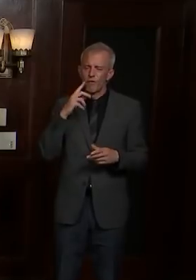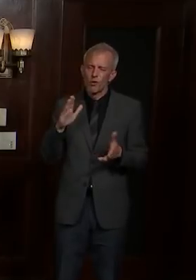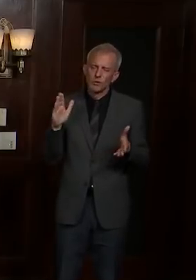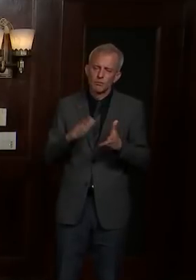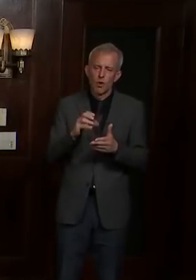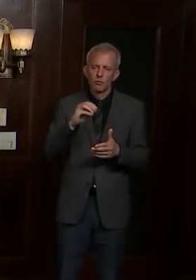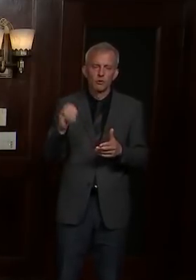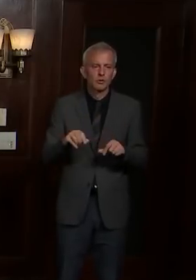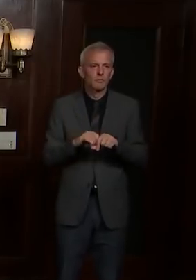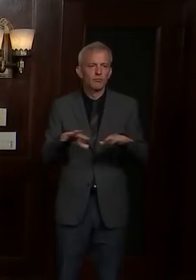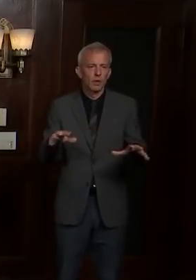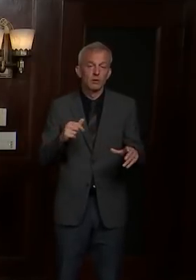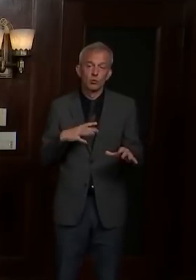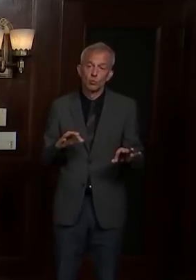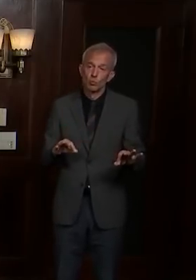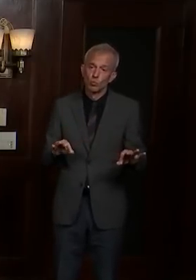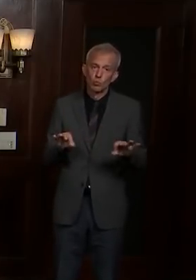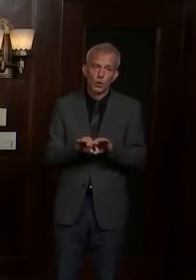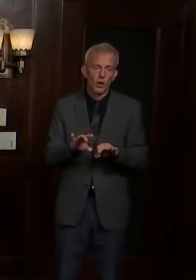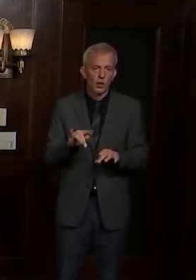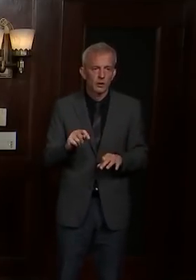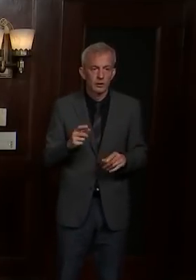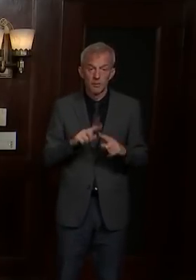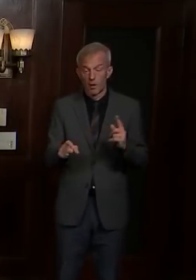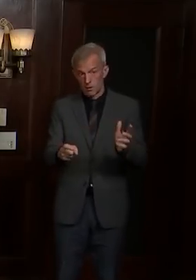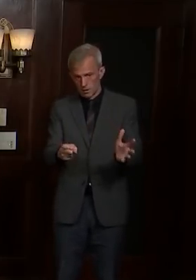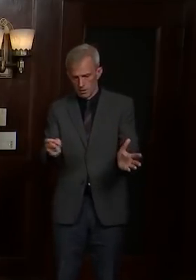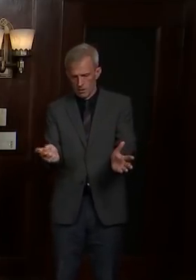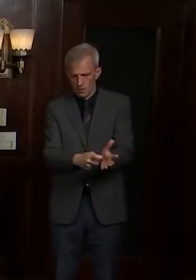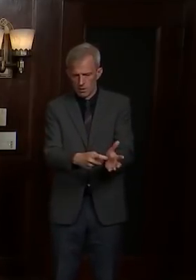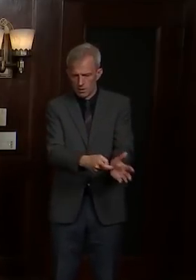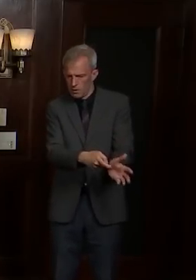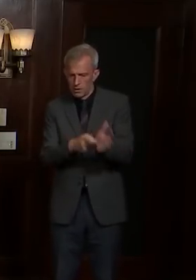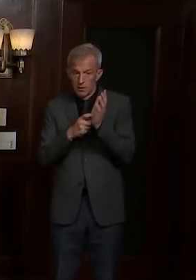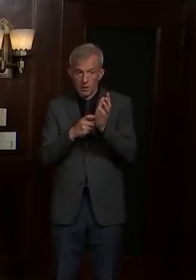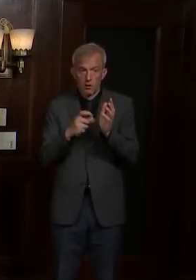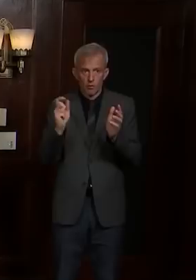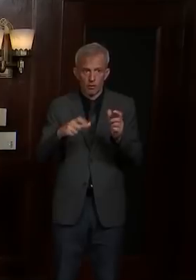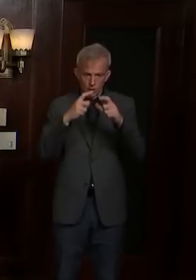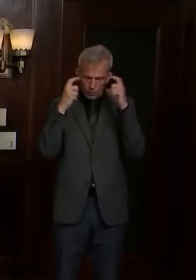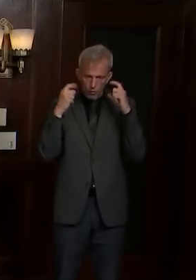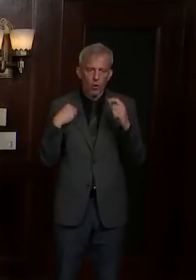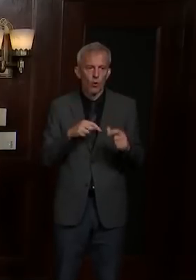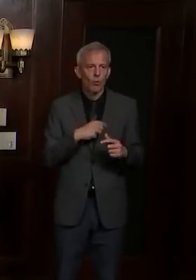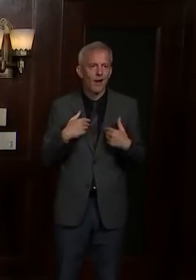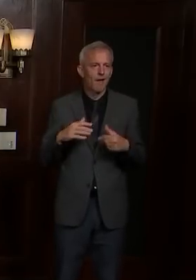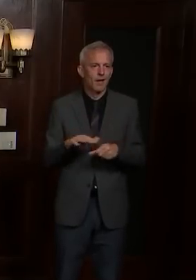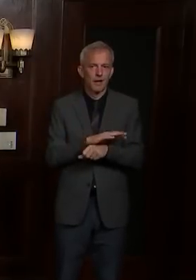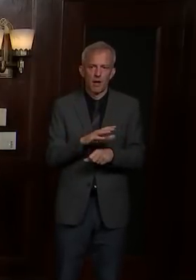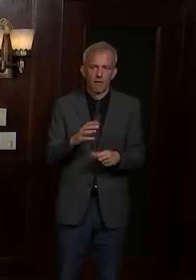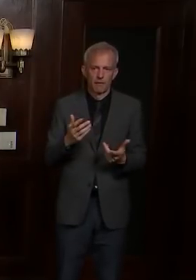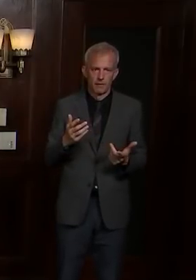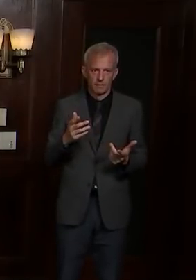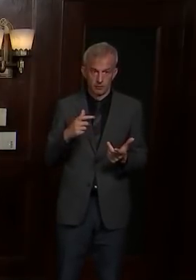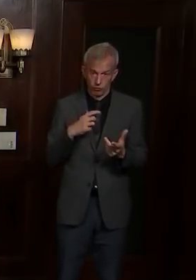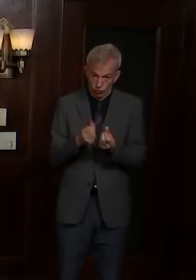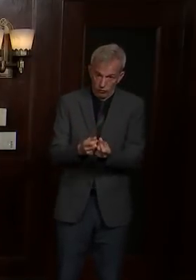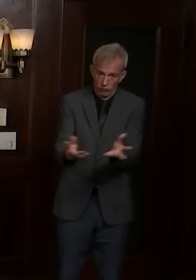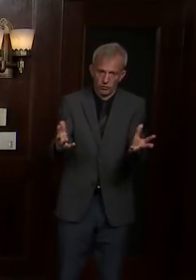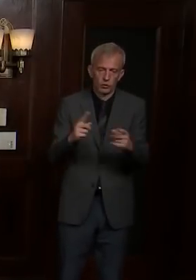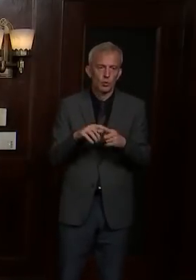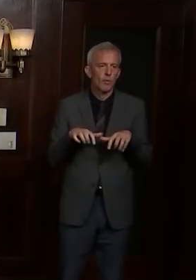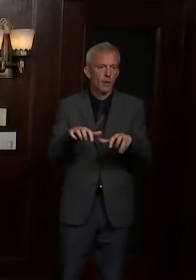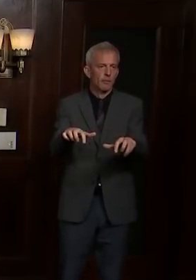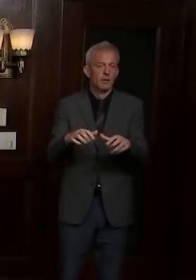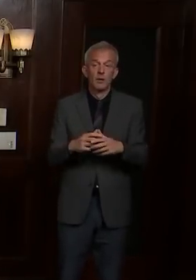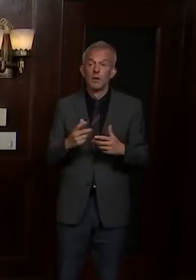of spread, it is worth it. But in terms of mandating, we want to produce these first, have enough out there, try to get as many to the public. And as we get